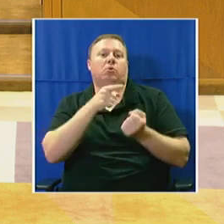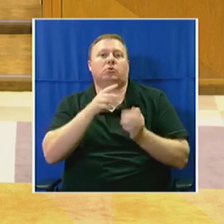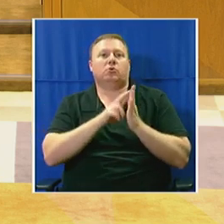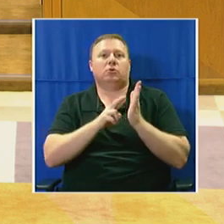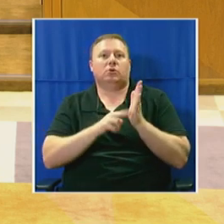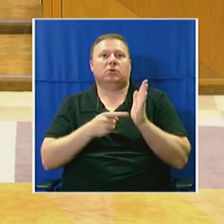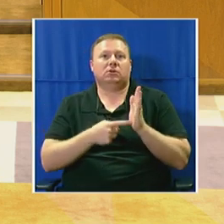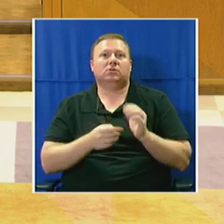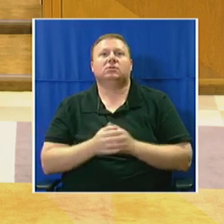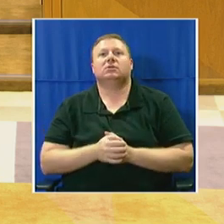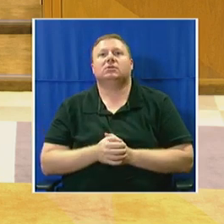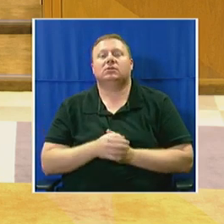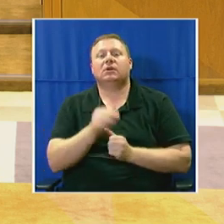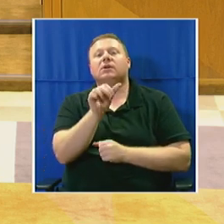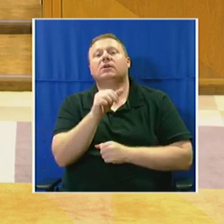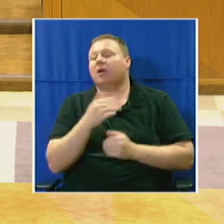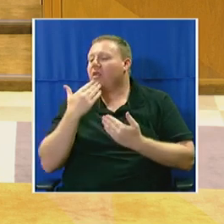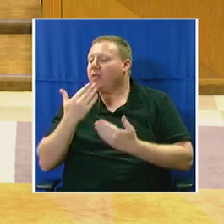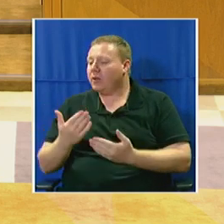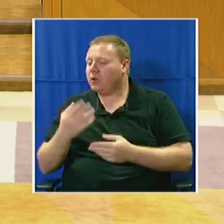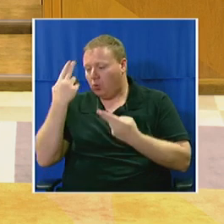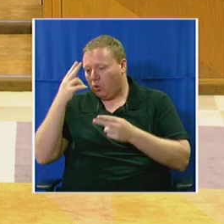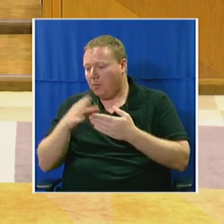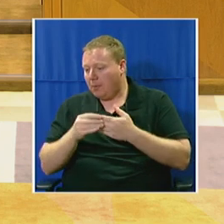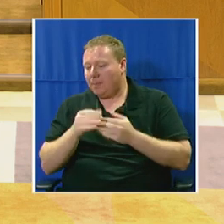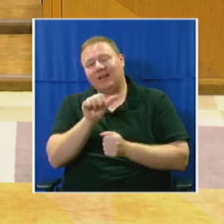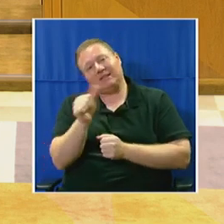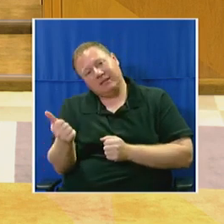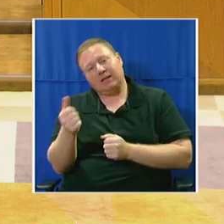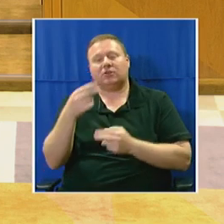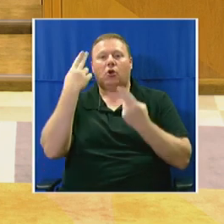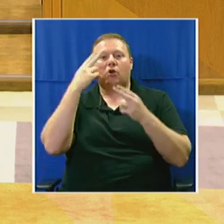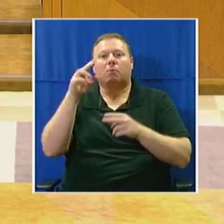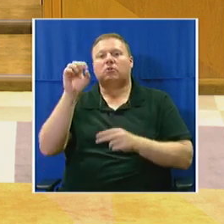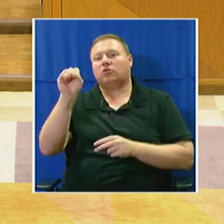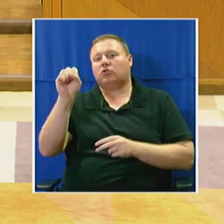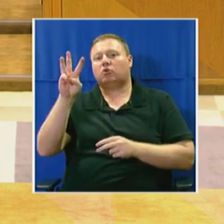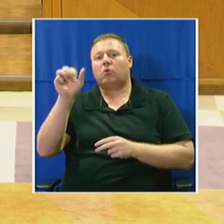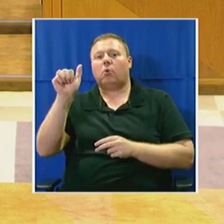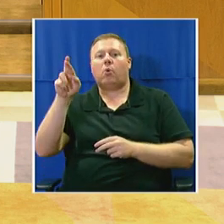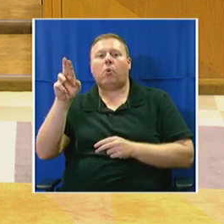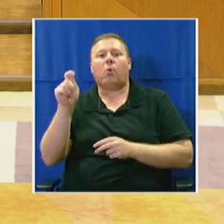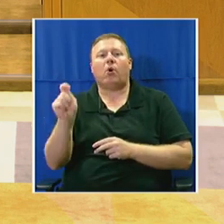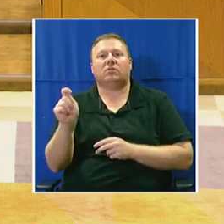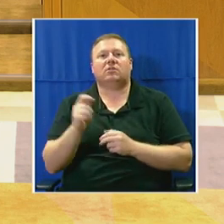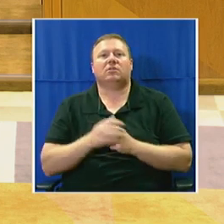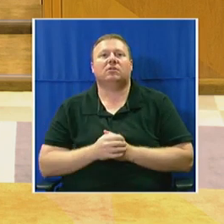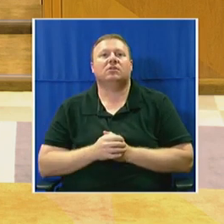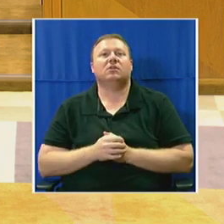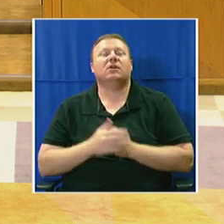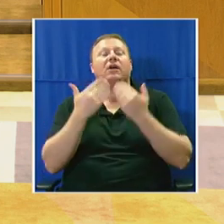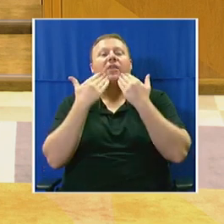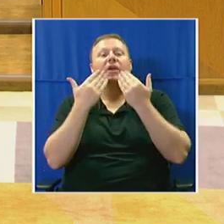in full support of this report and its findings I thank